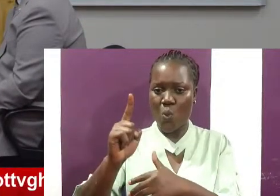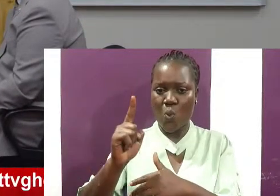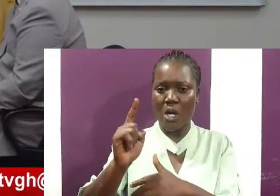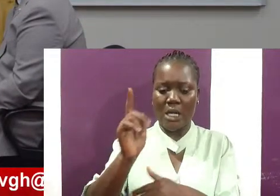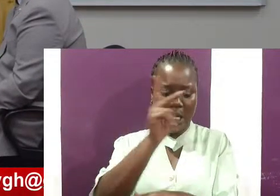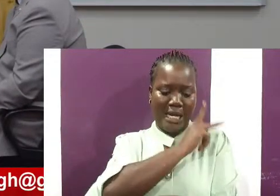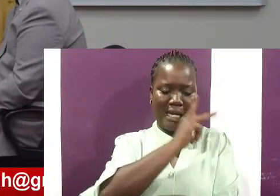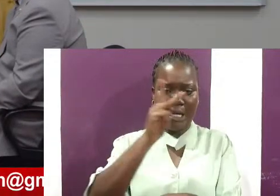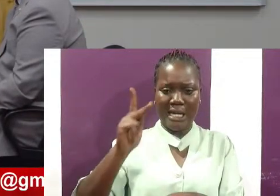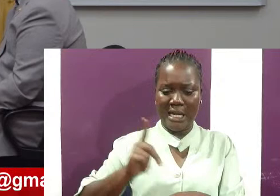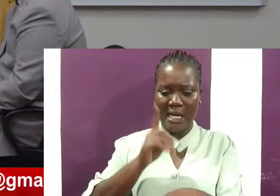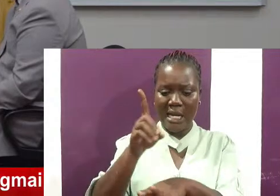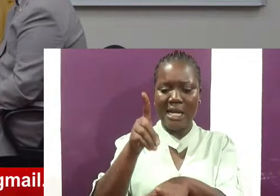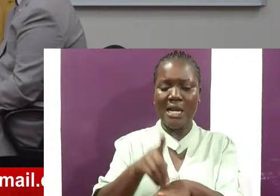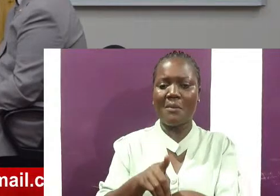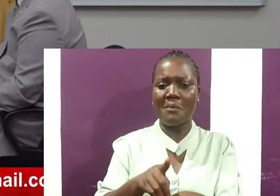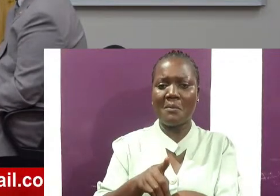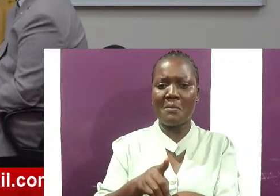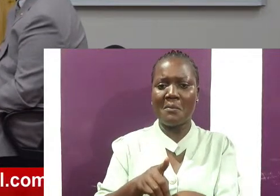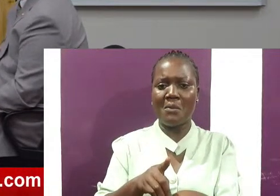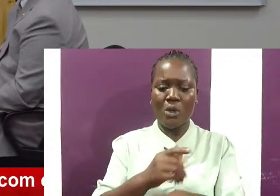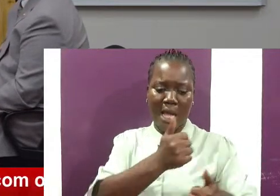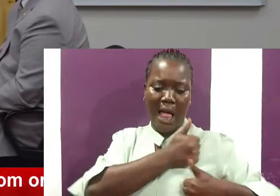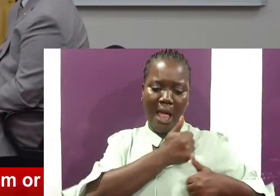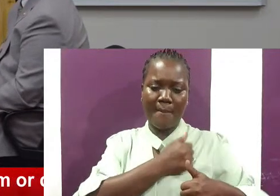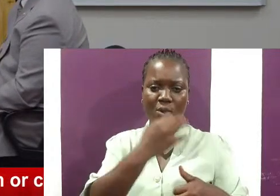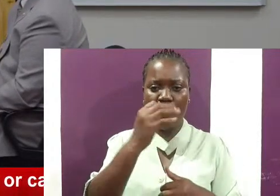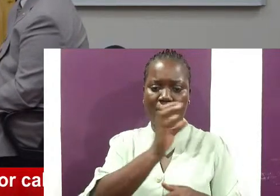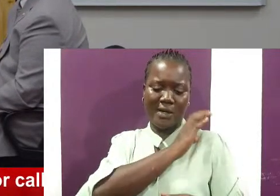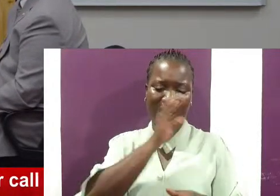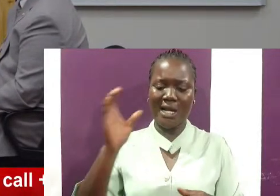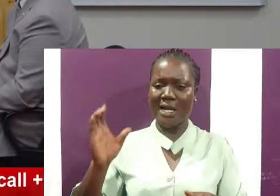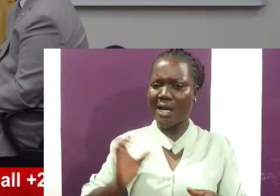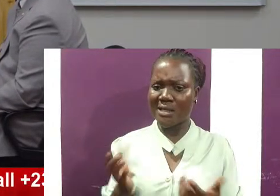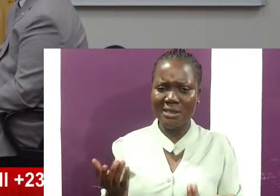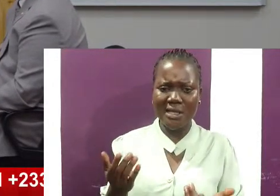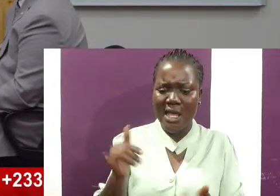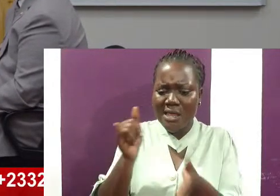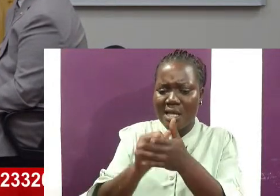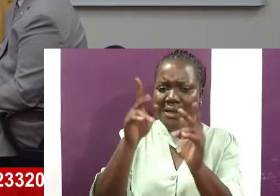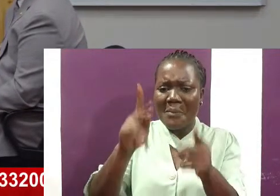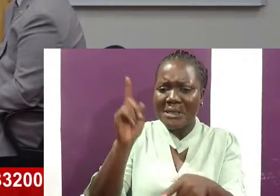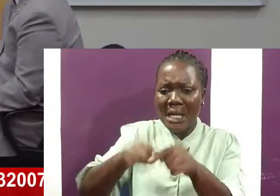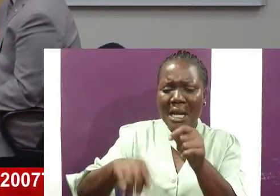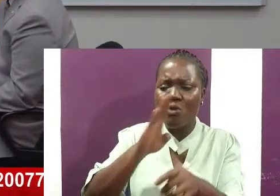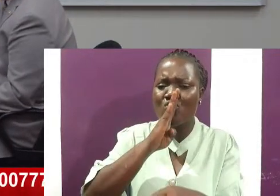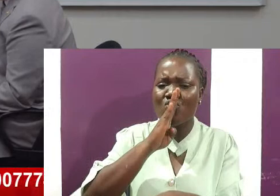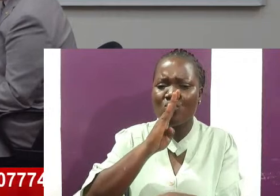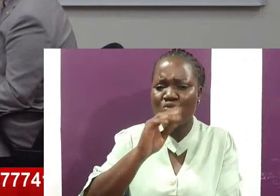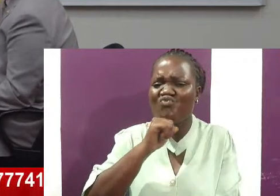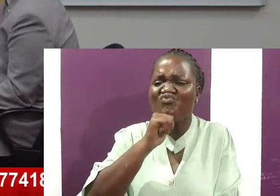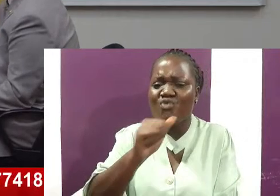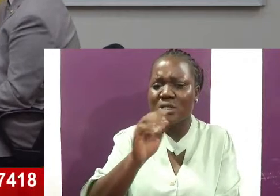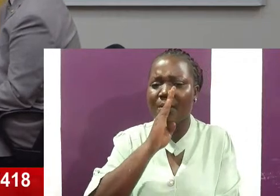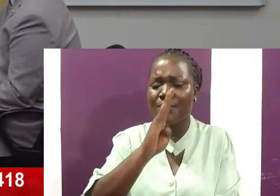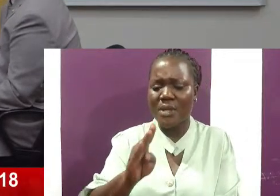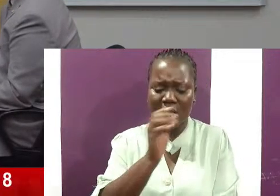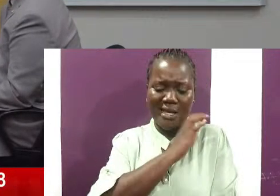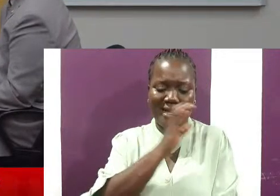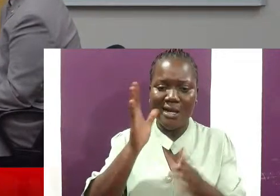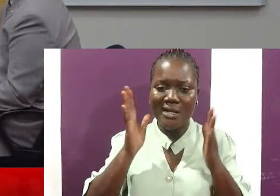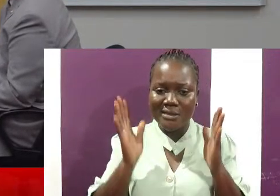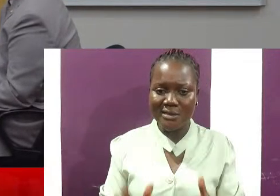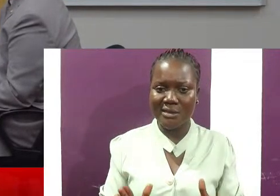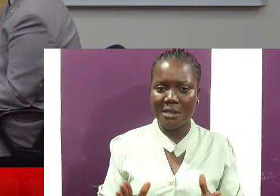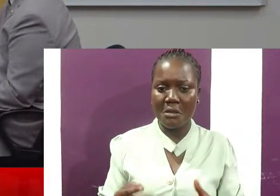kingdom, one body of Christ, that person cannot be a Christian? Is that what you're saying? I'm not saying it. The Bible